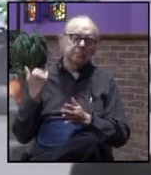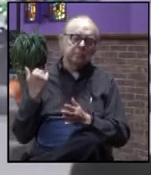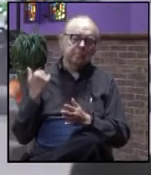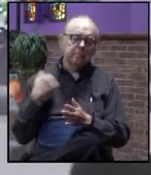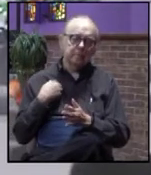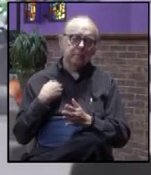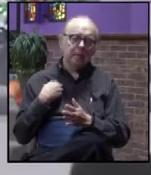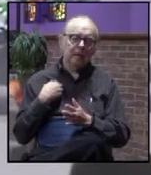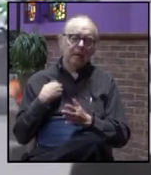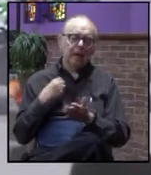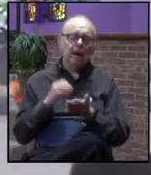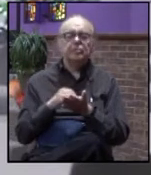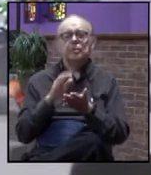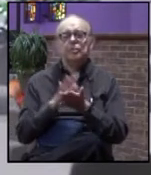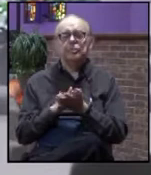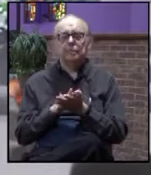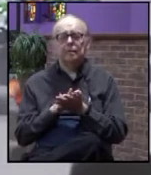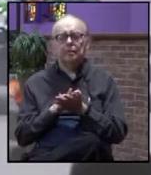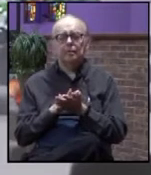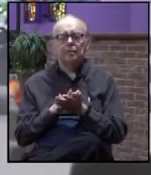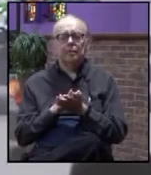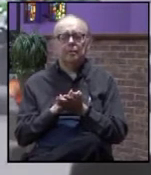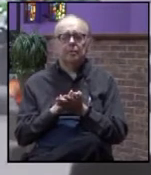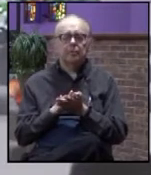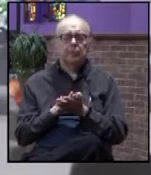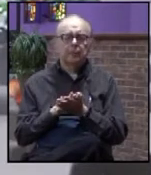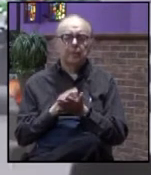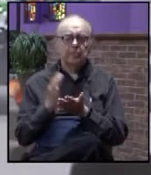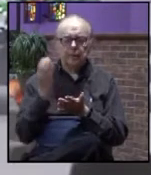shape notes. And so